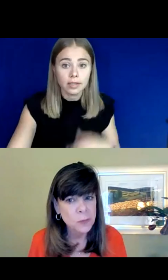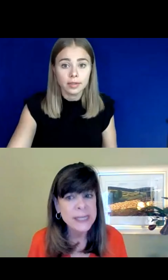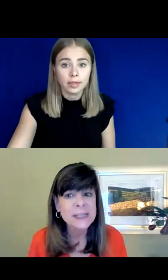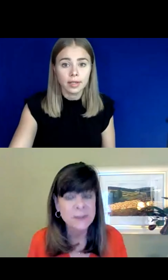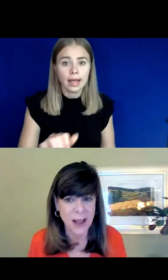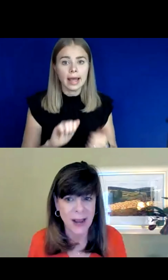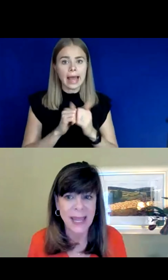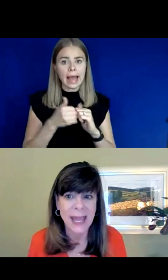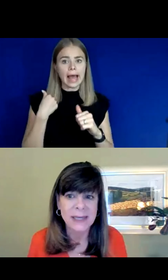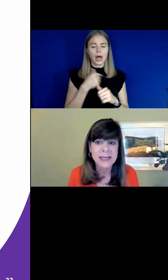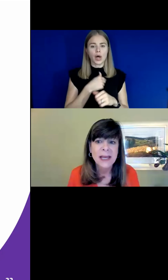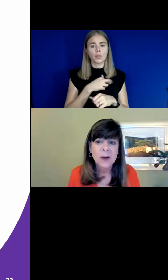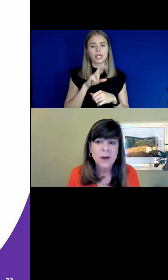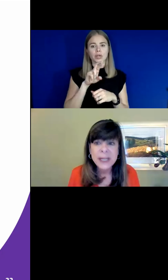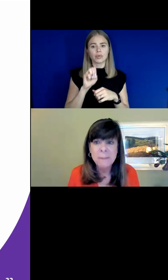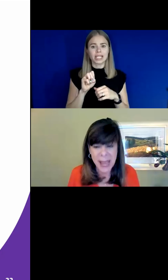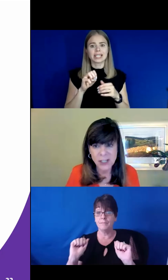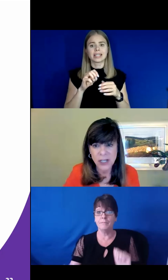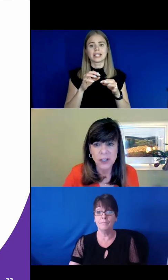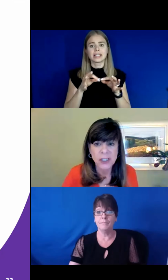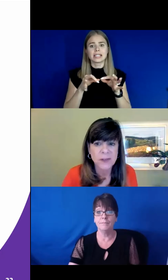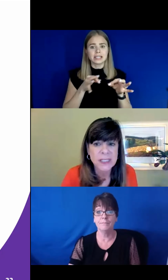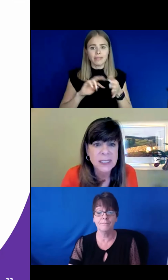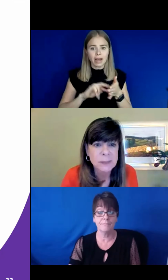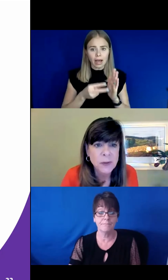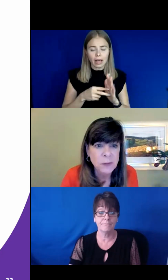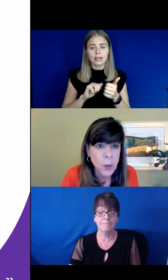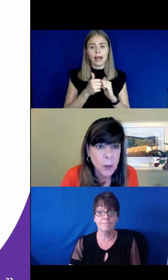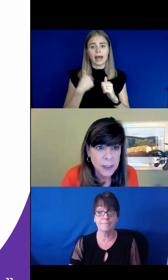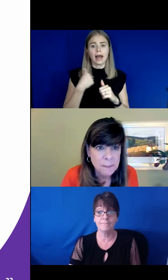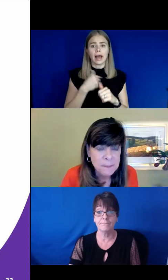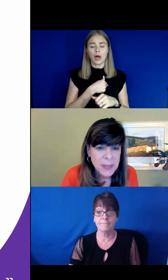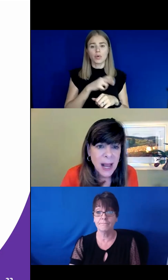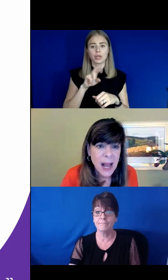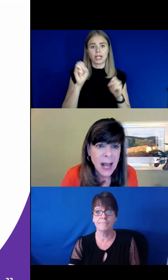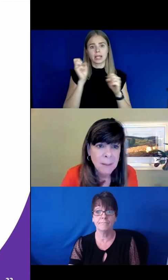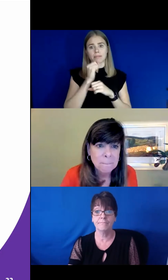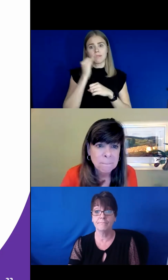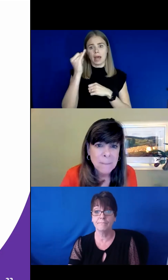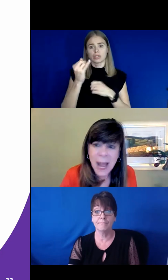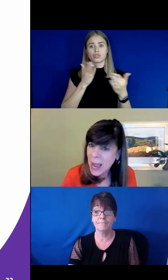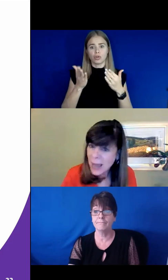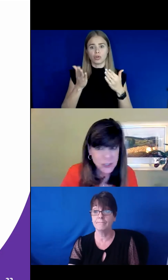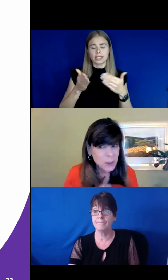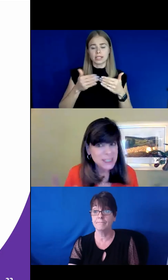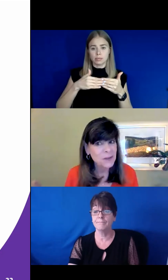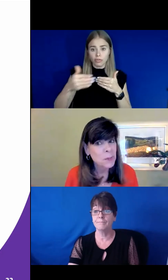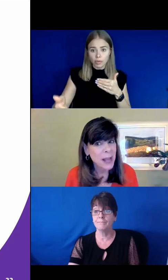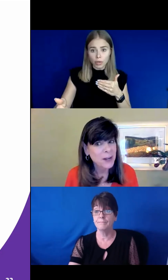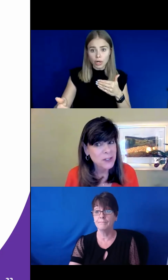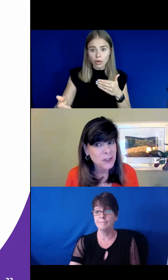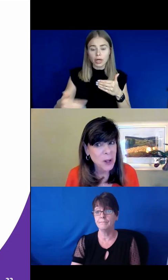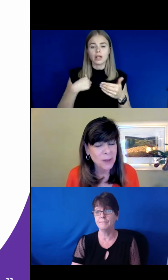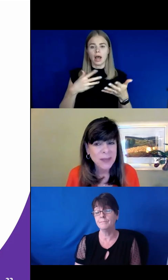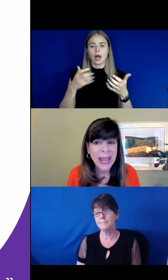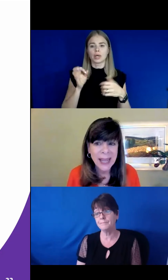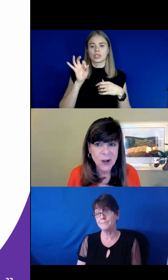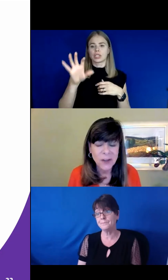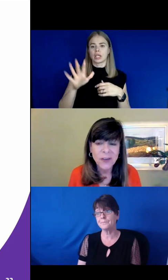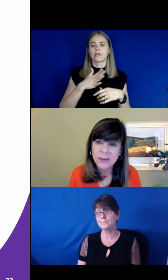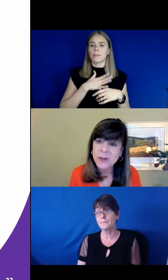we redefine and reimagine our services moving forward. I just wanted to give you my crystal